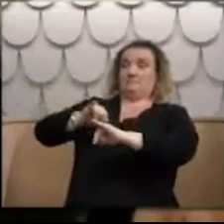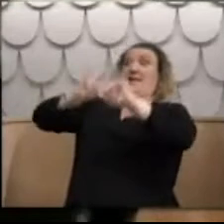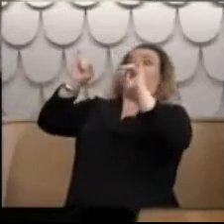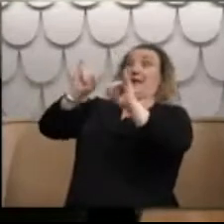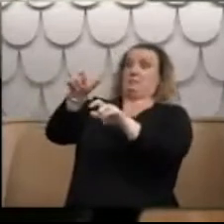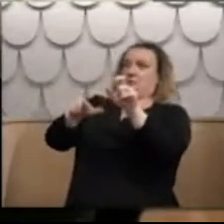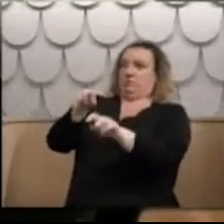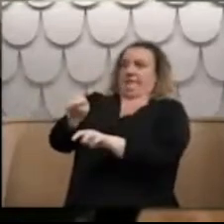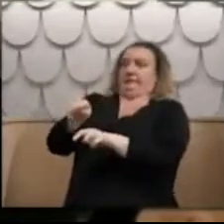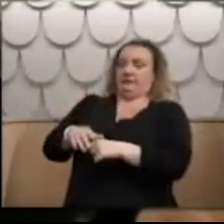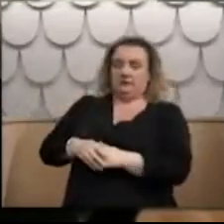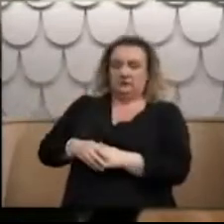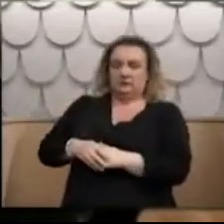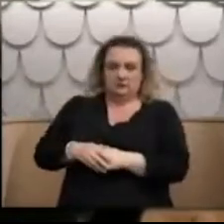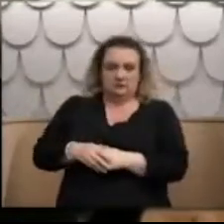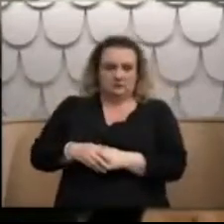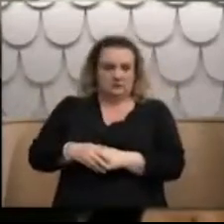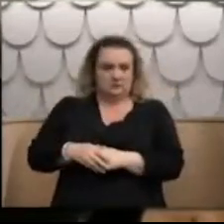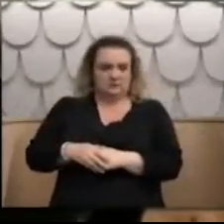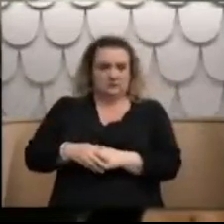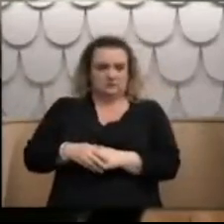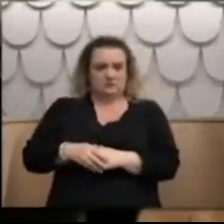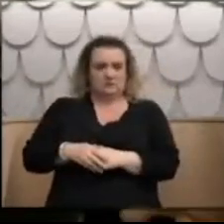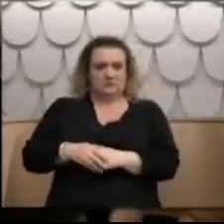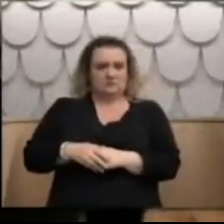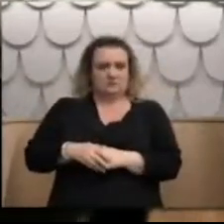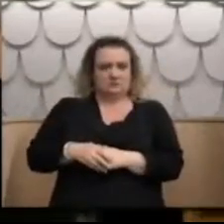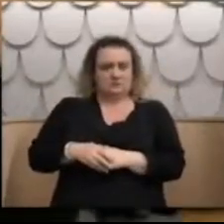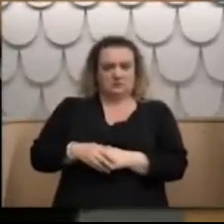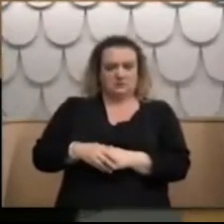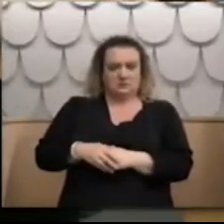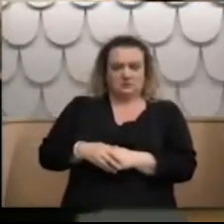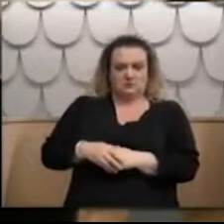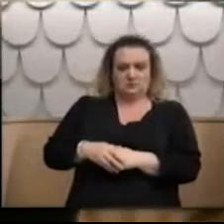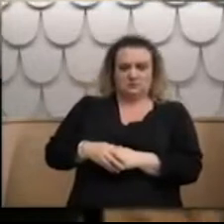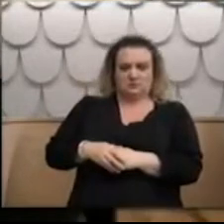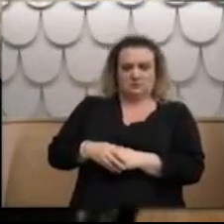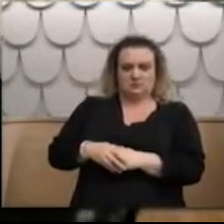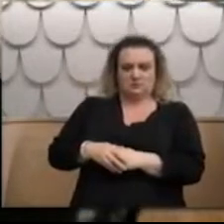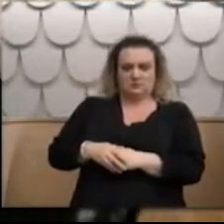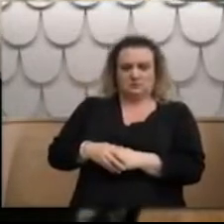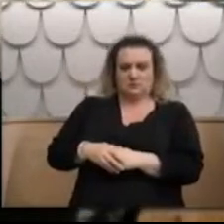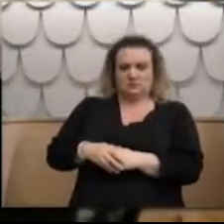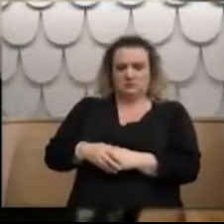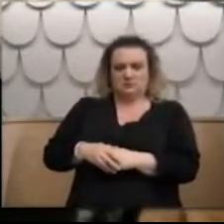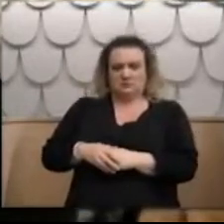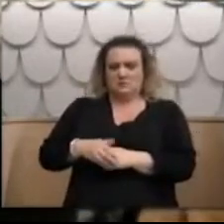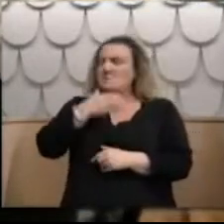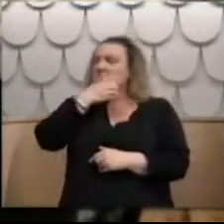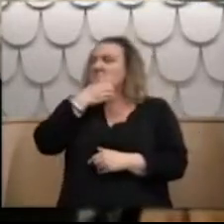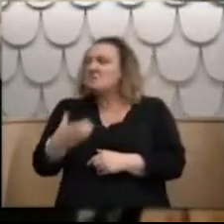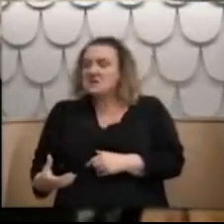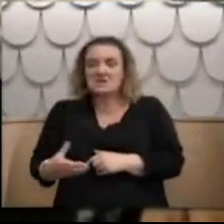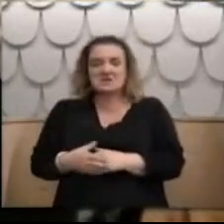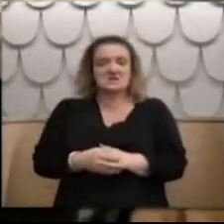go, people that didn't take part the nurses, whatever, and they all had beads, and they